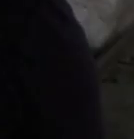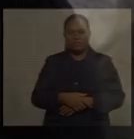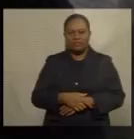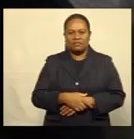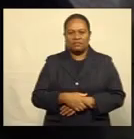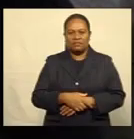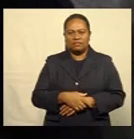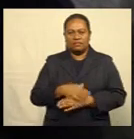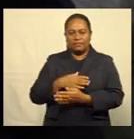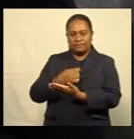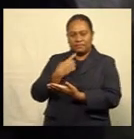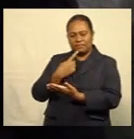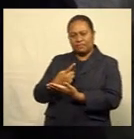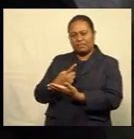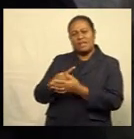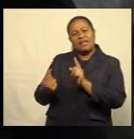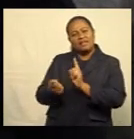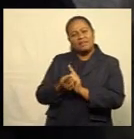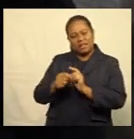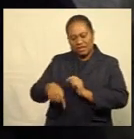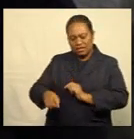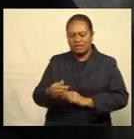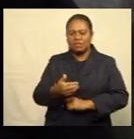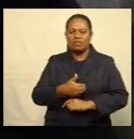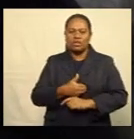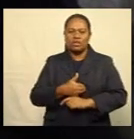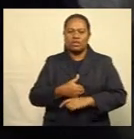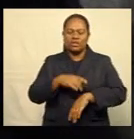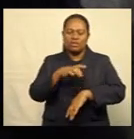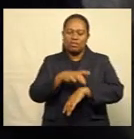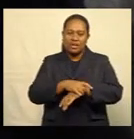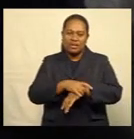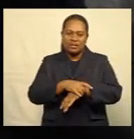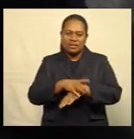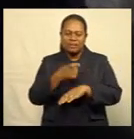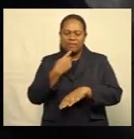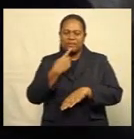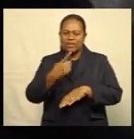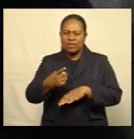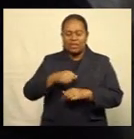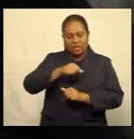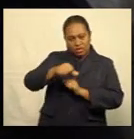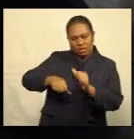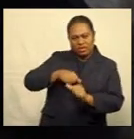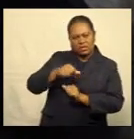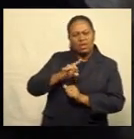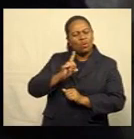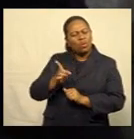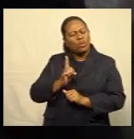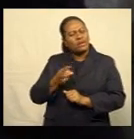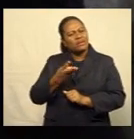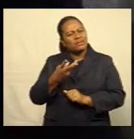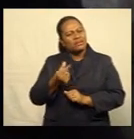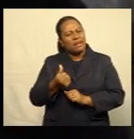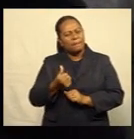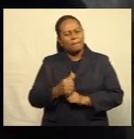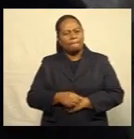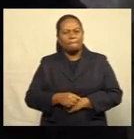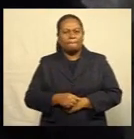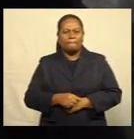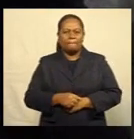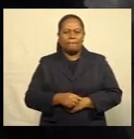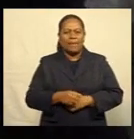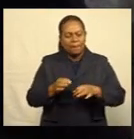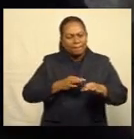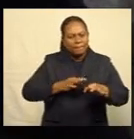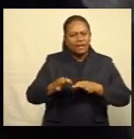Following the meeting you had this morning with the Fiji Police Force as well as the Suva Retailers Association, what are some of the stringent measures or the